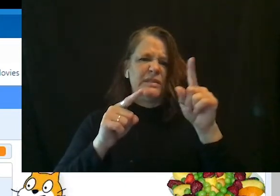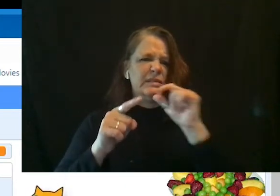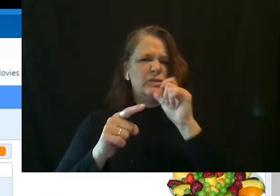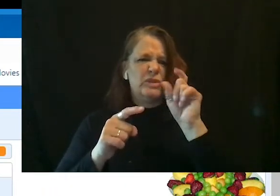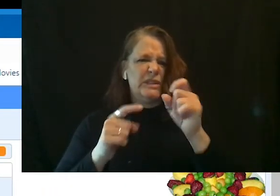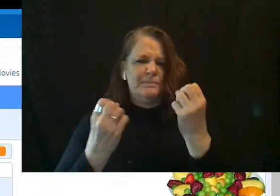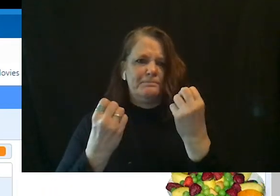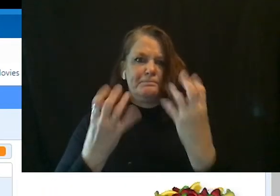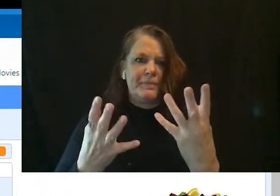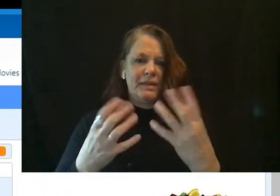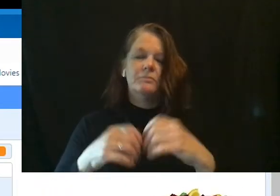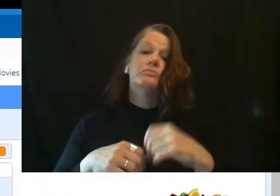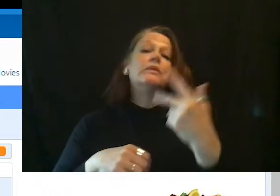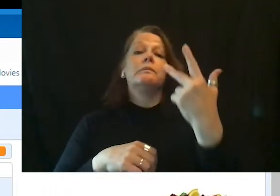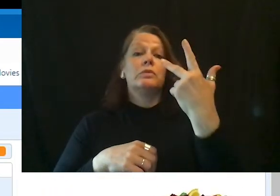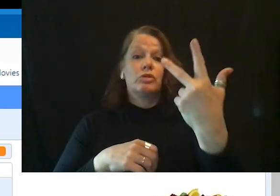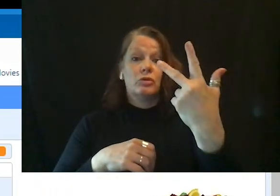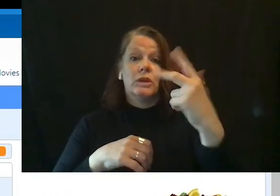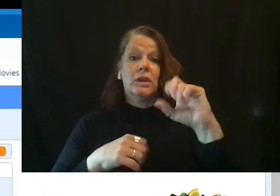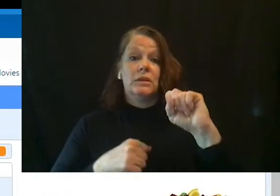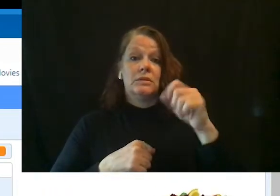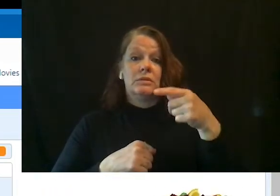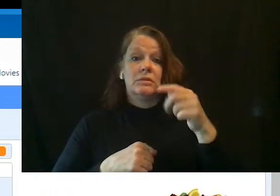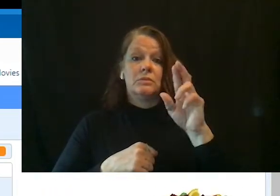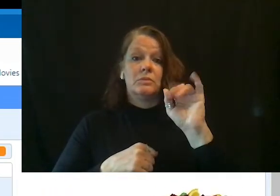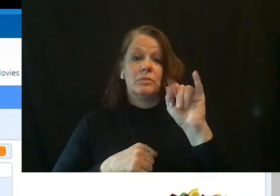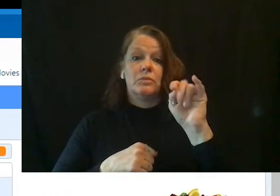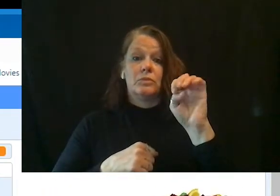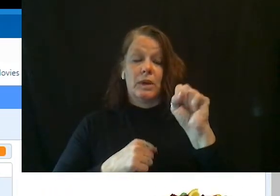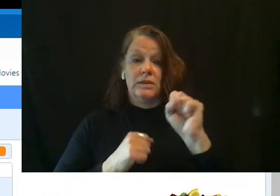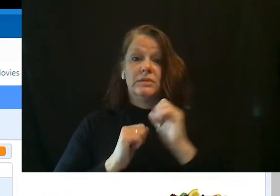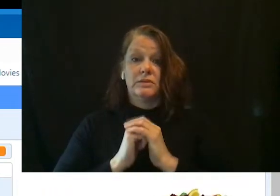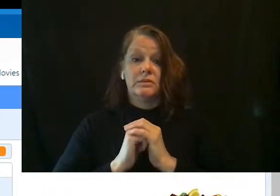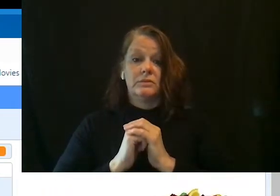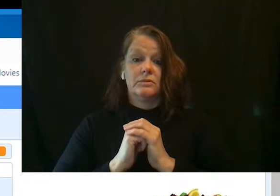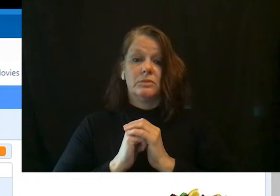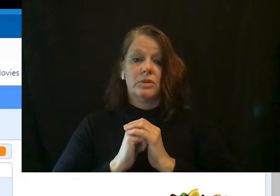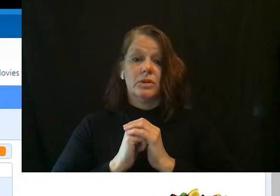quite that. Okay, so we have 3 sprites. So